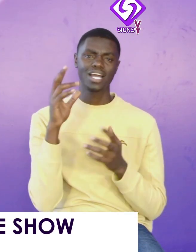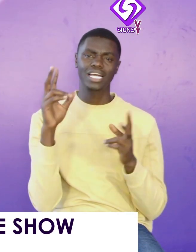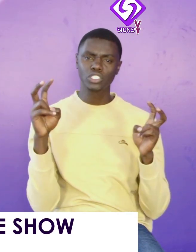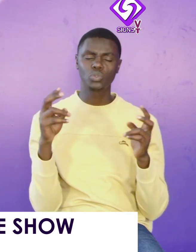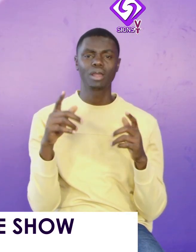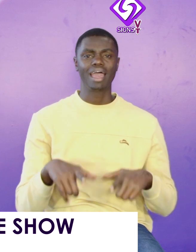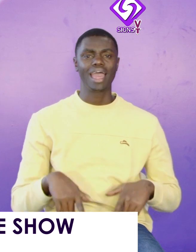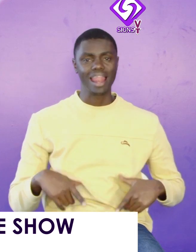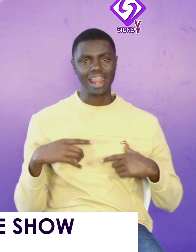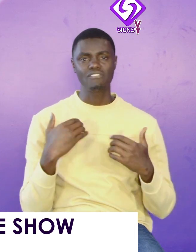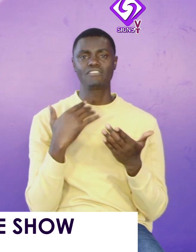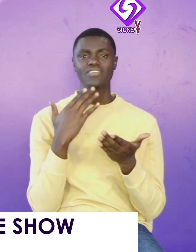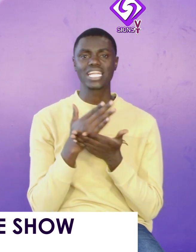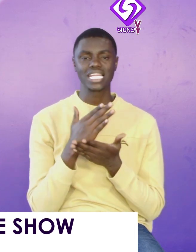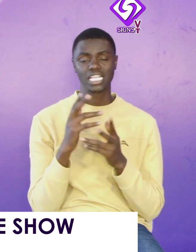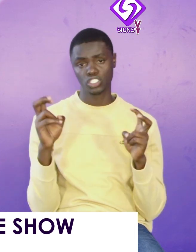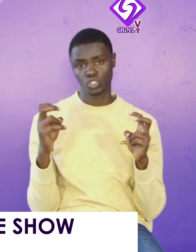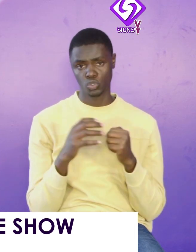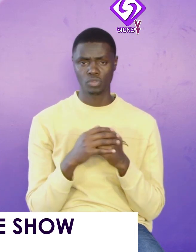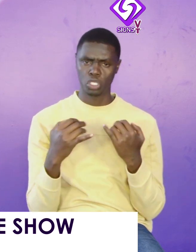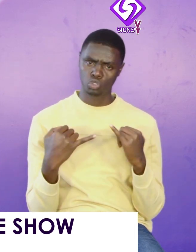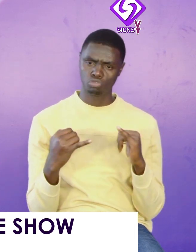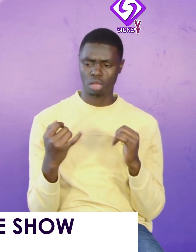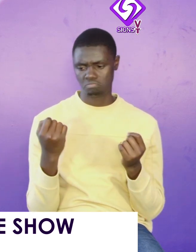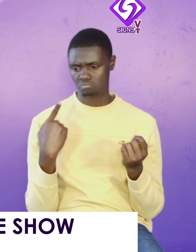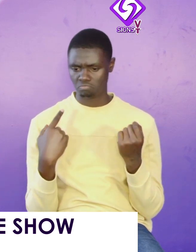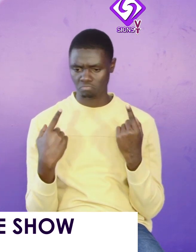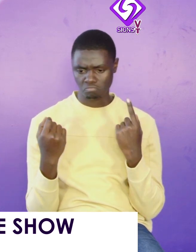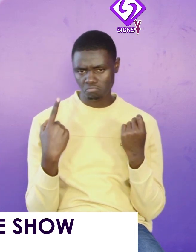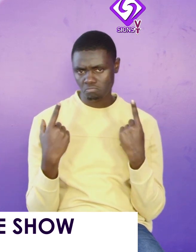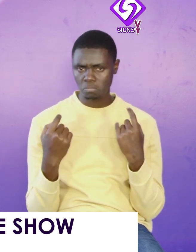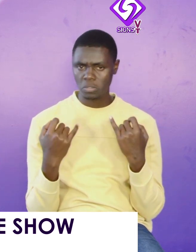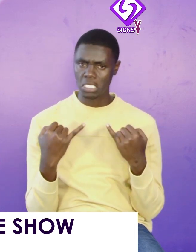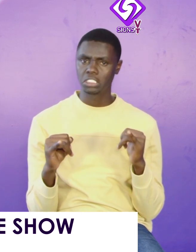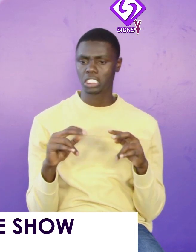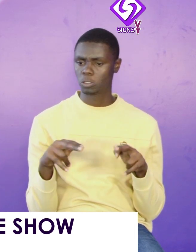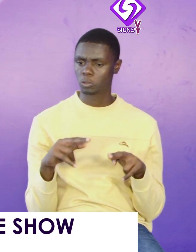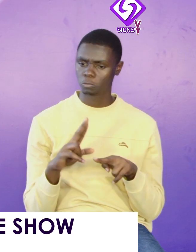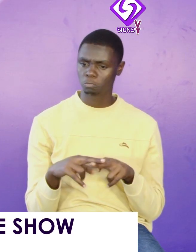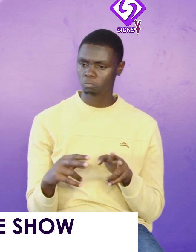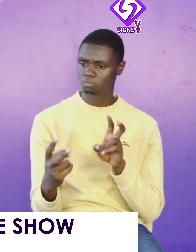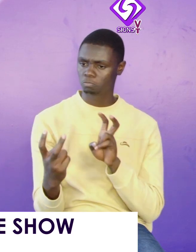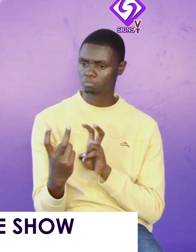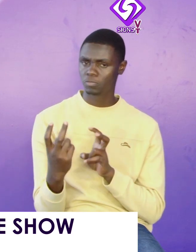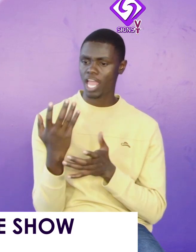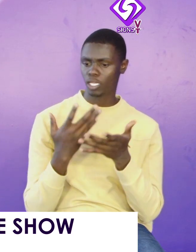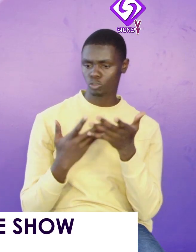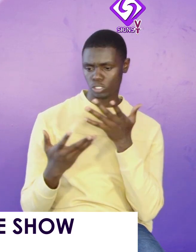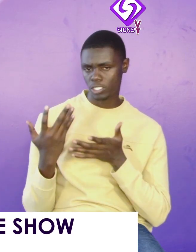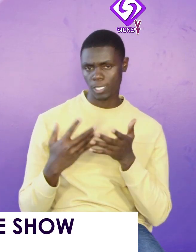has real issues, So you try and understand them and try to sit them down and talk to them.